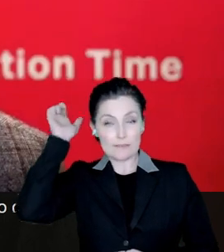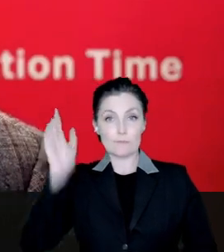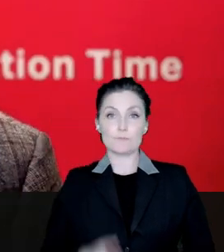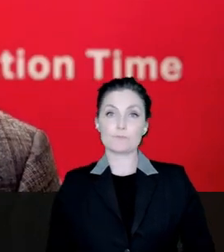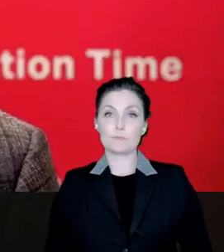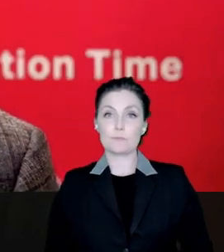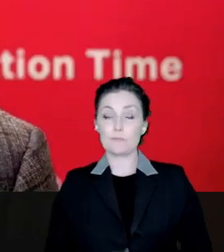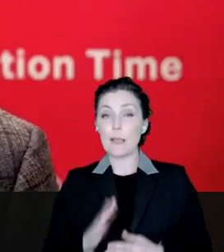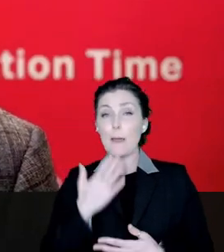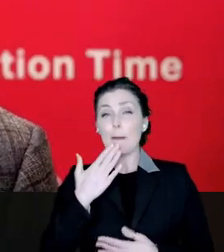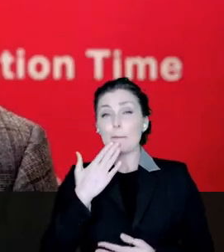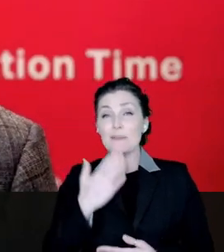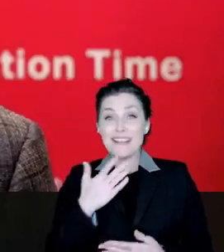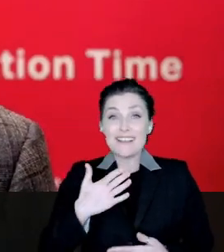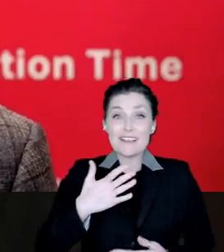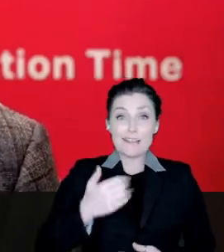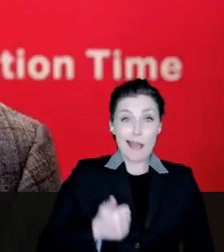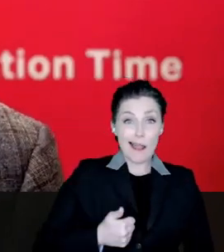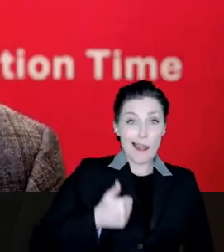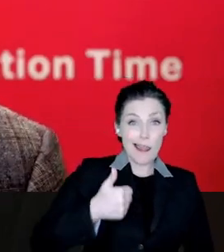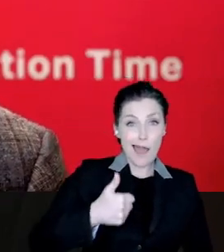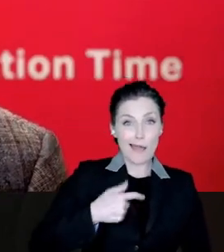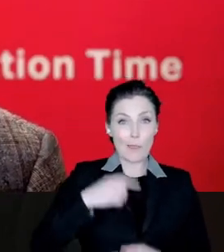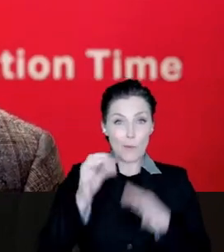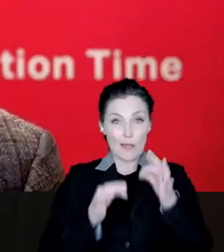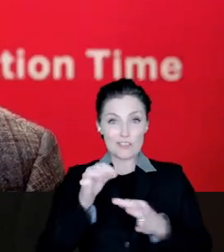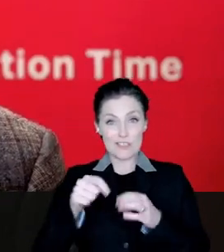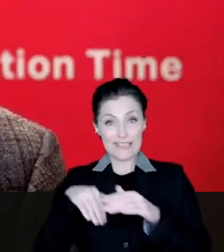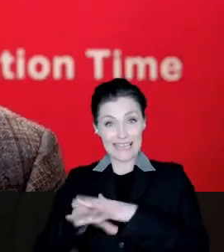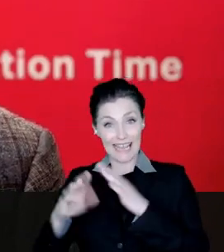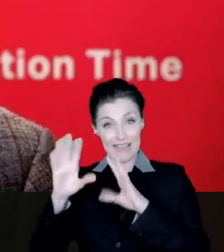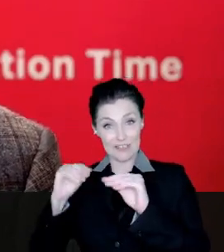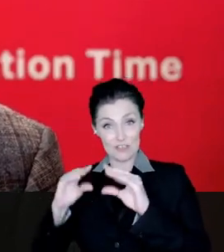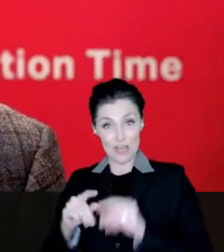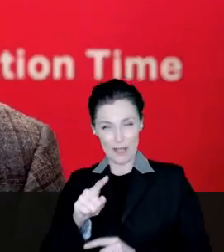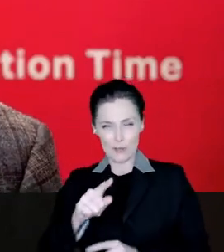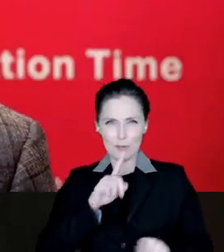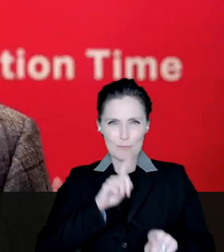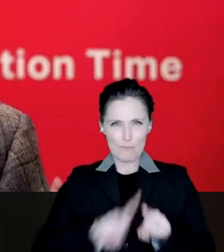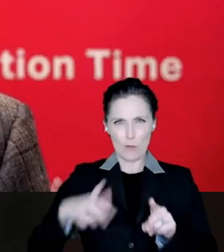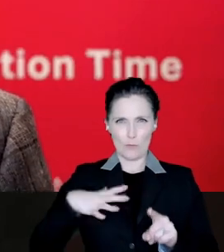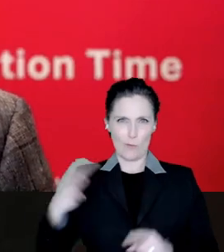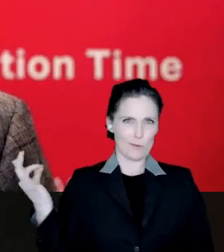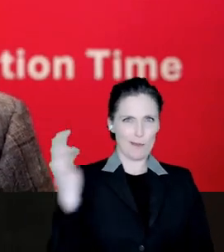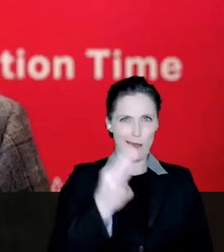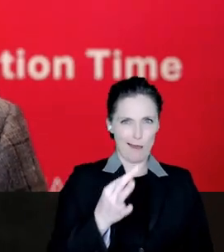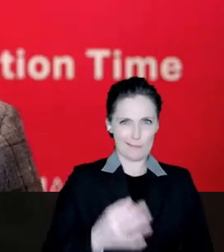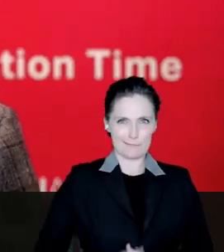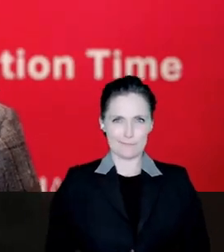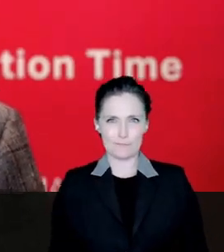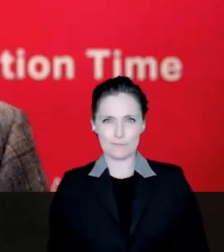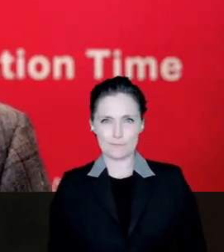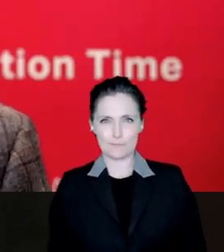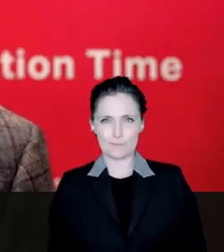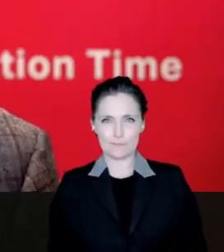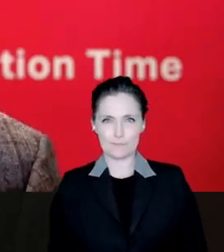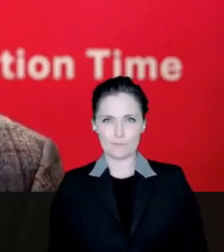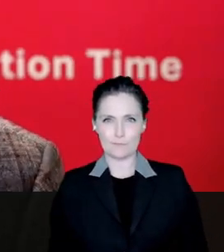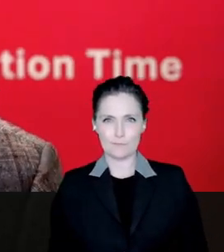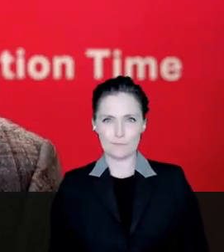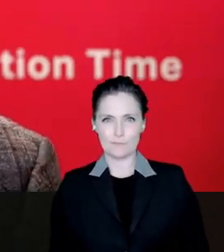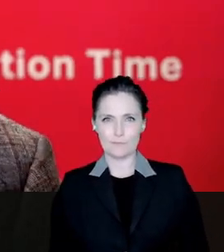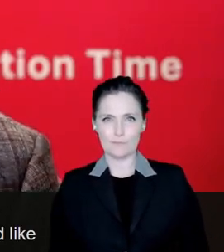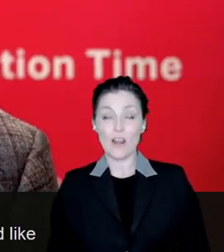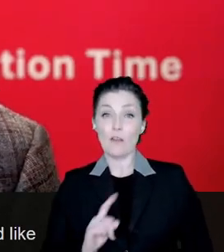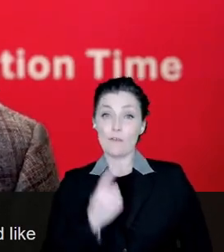the questions in the chat that you most want us to answer. I'd like to, for the first